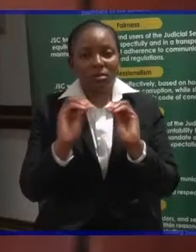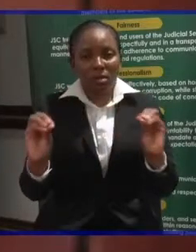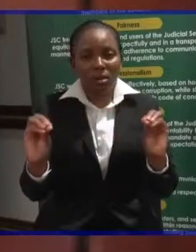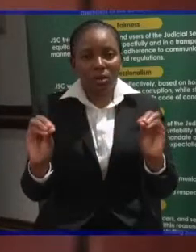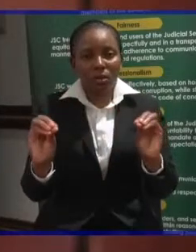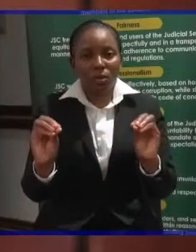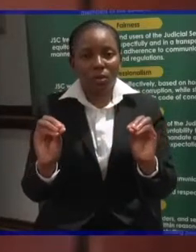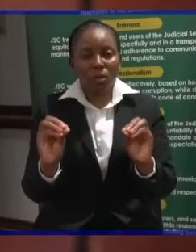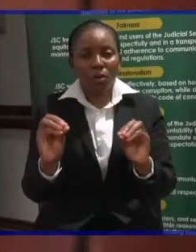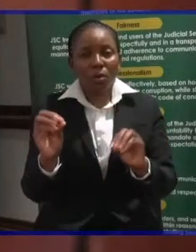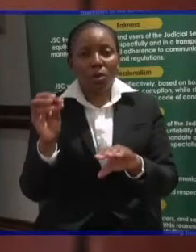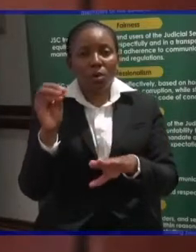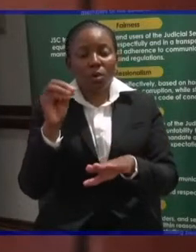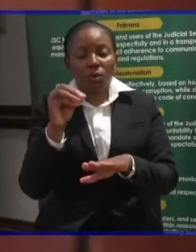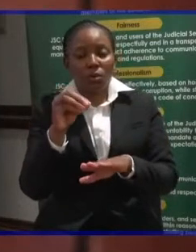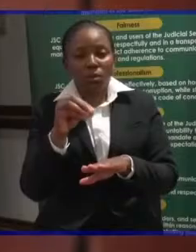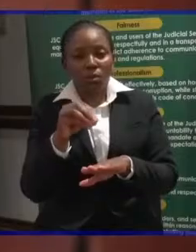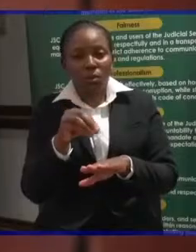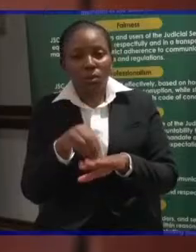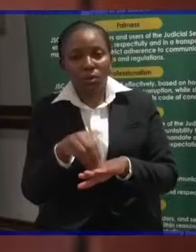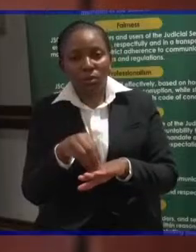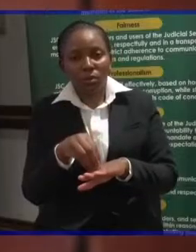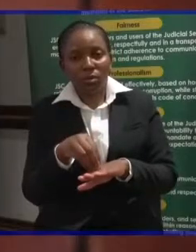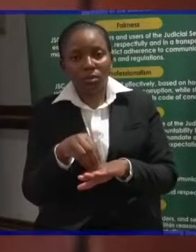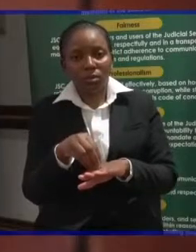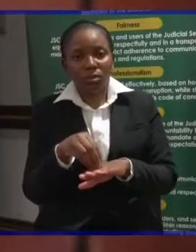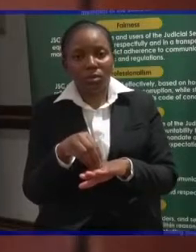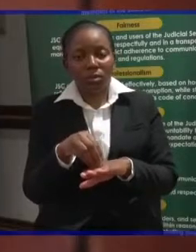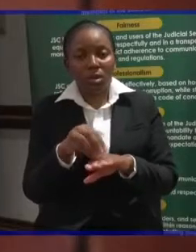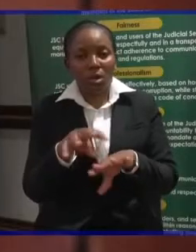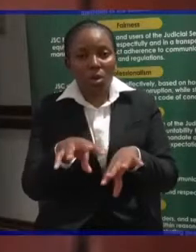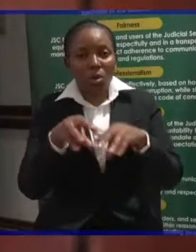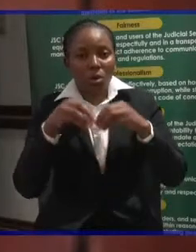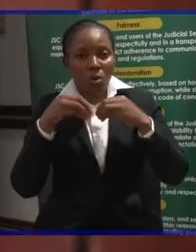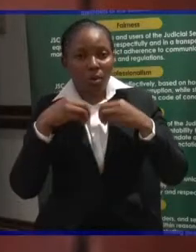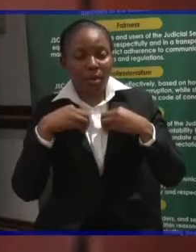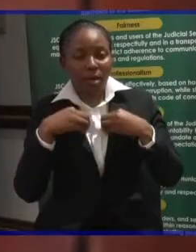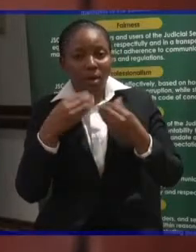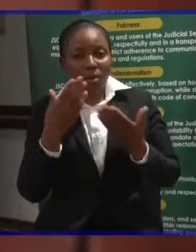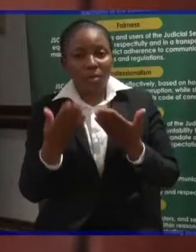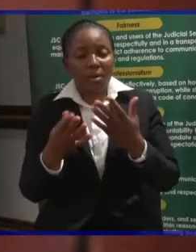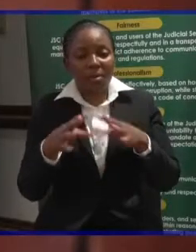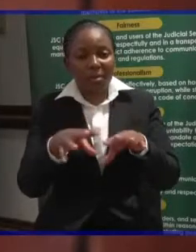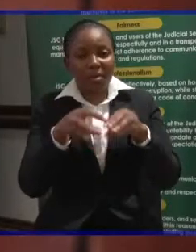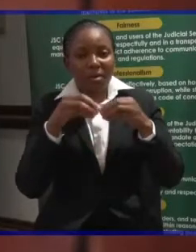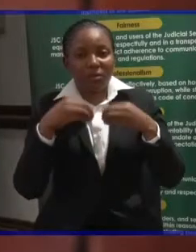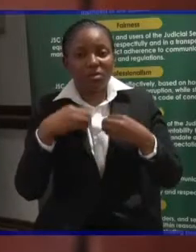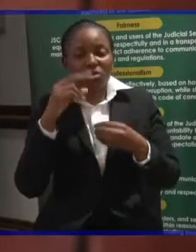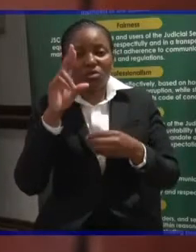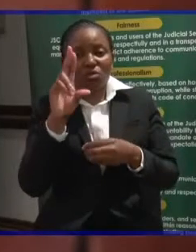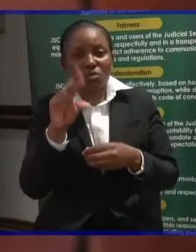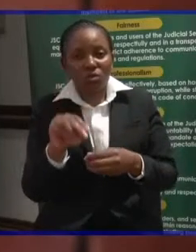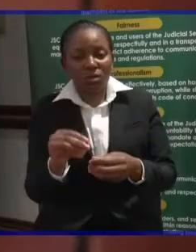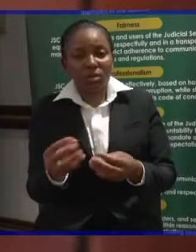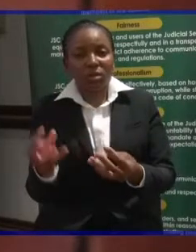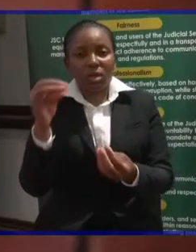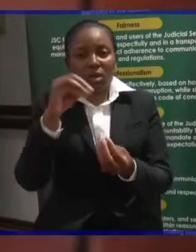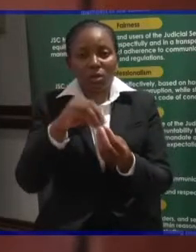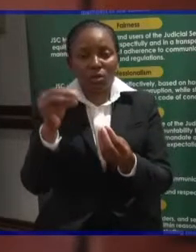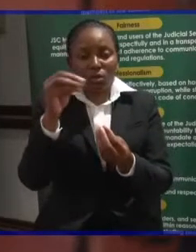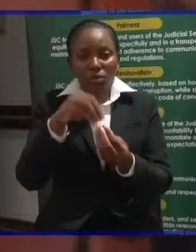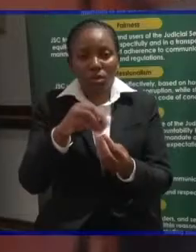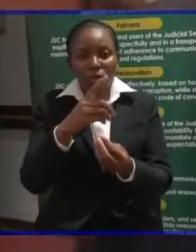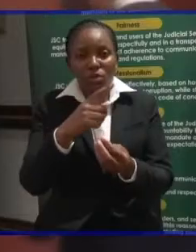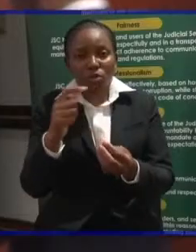concerning an entitlement or benefit which has not yet accrued to the